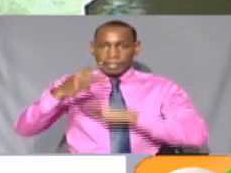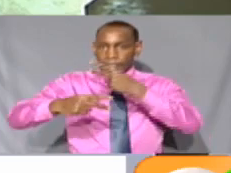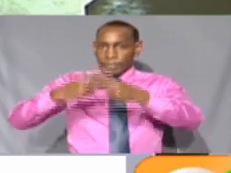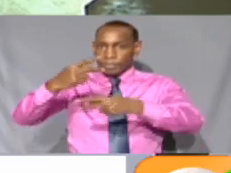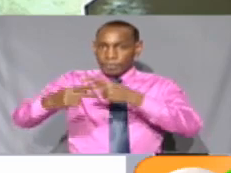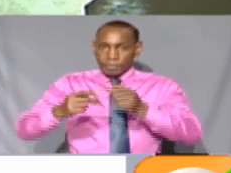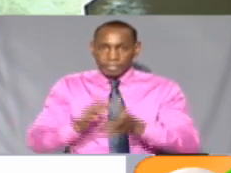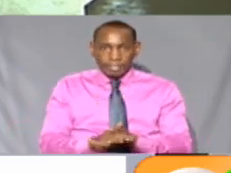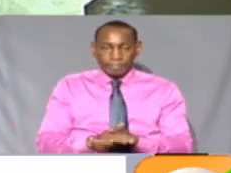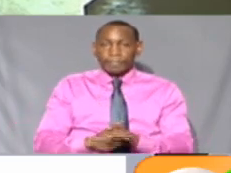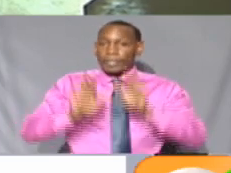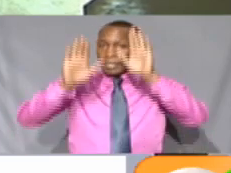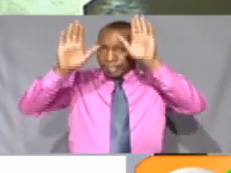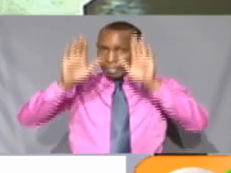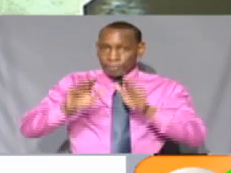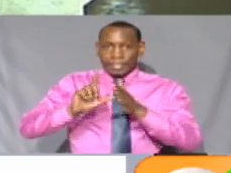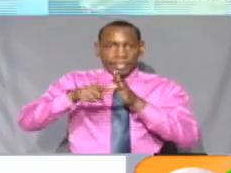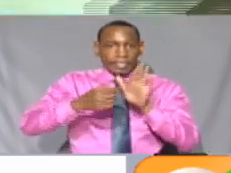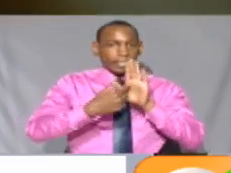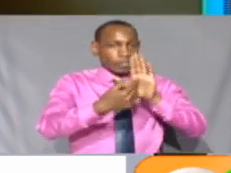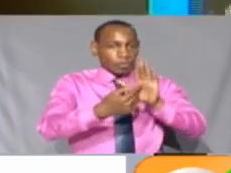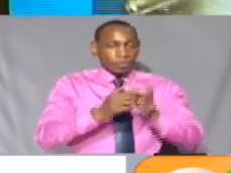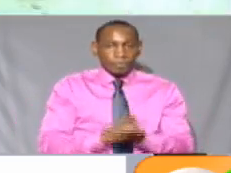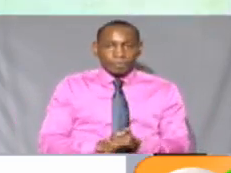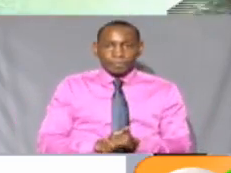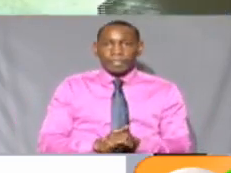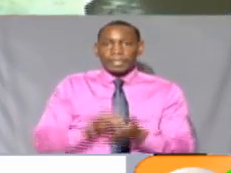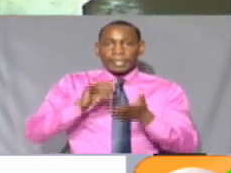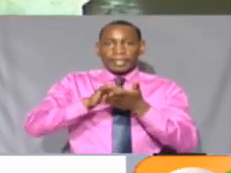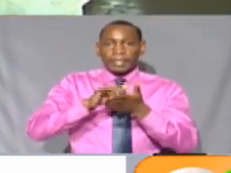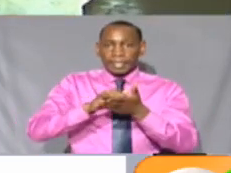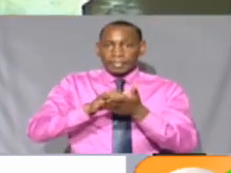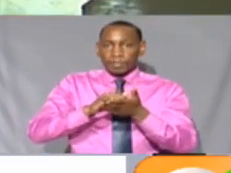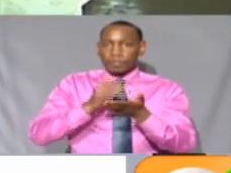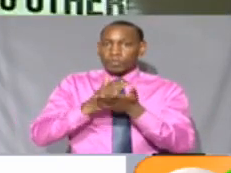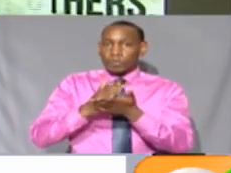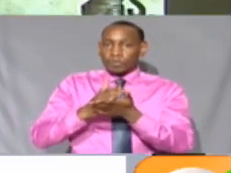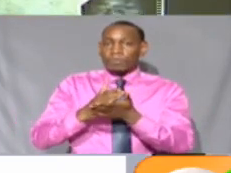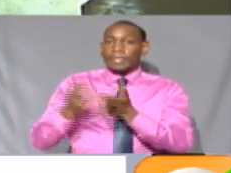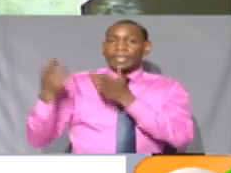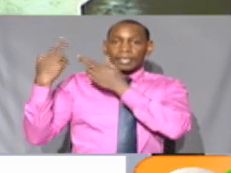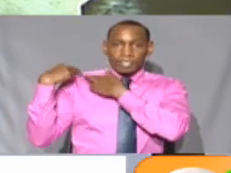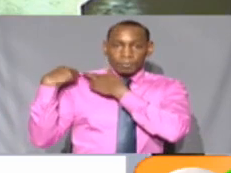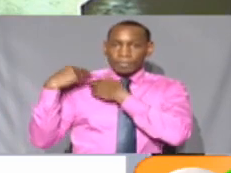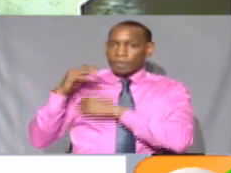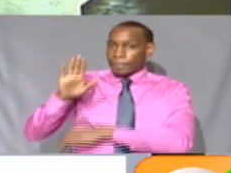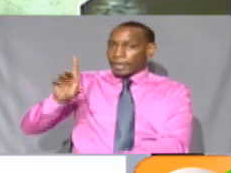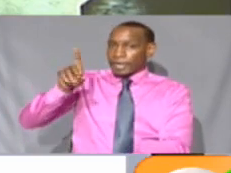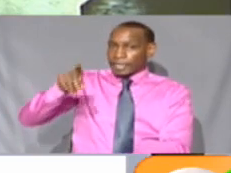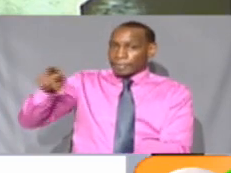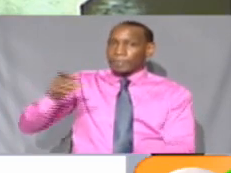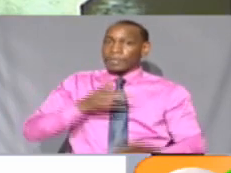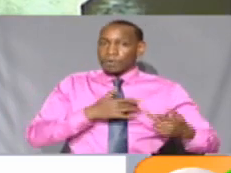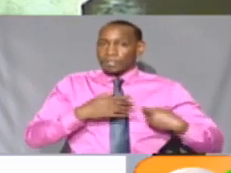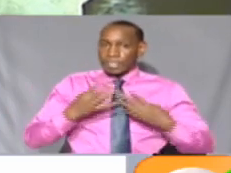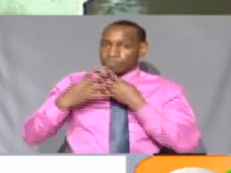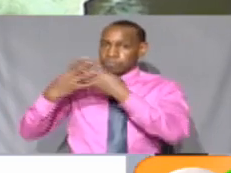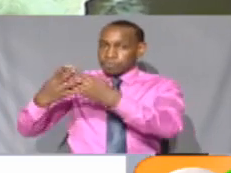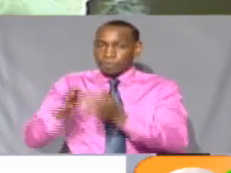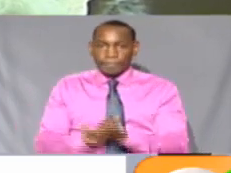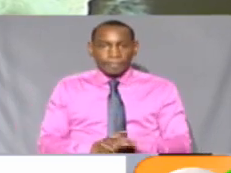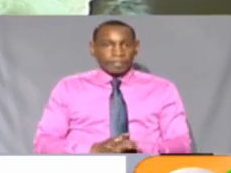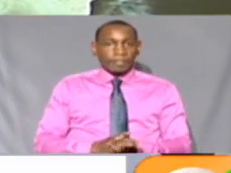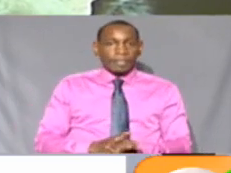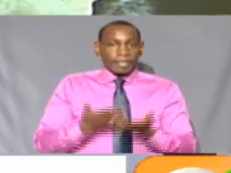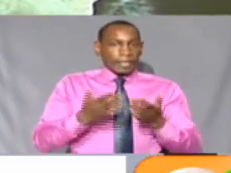proceedings. Now, this is important. We'll come back to this, just saying that the buck completely stops with the DPP when it comes to prosecutions. But